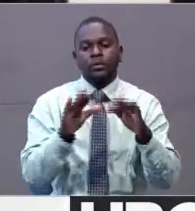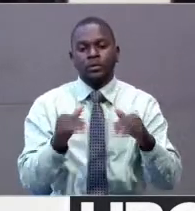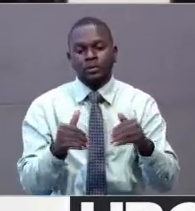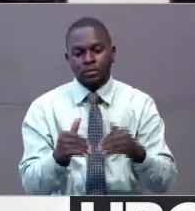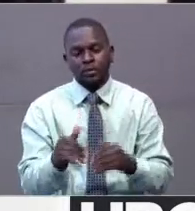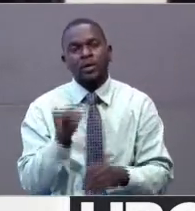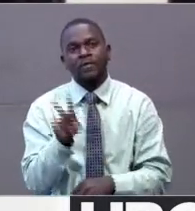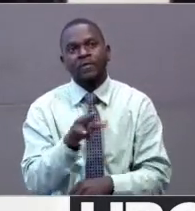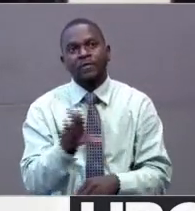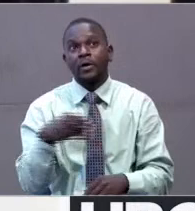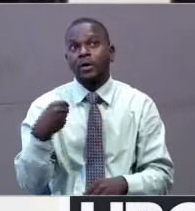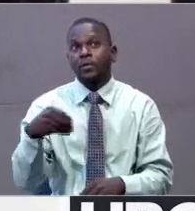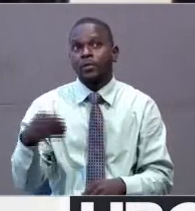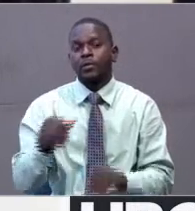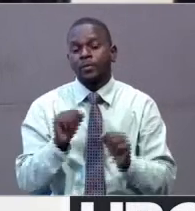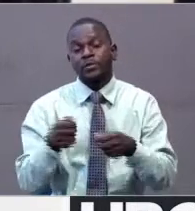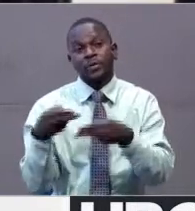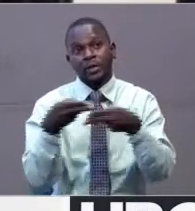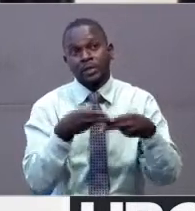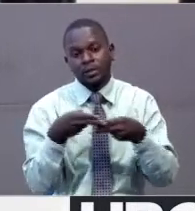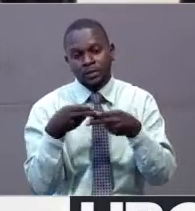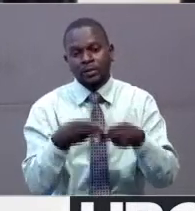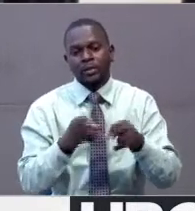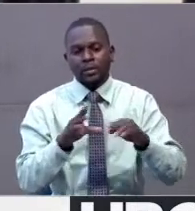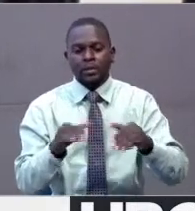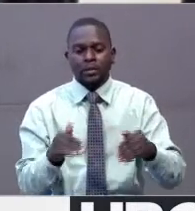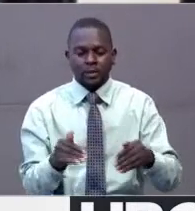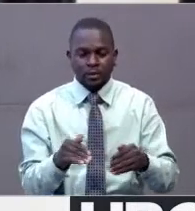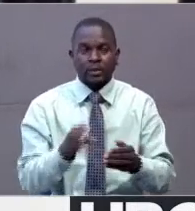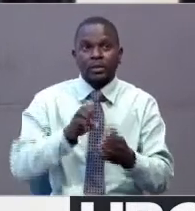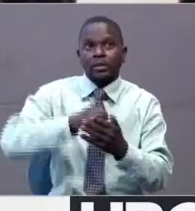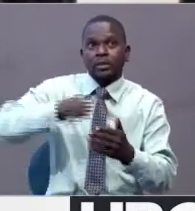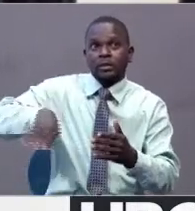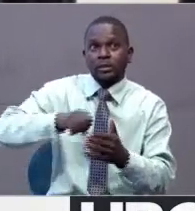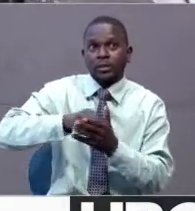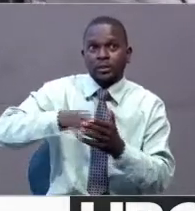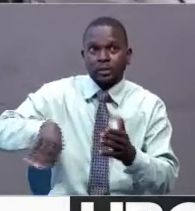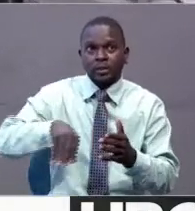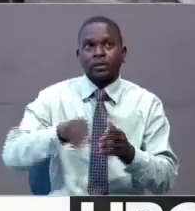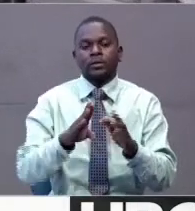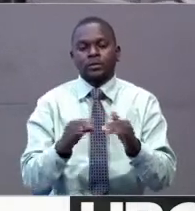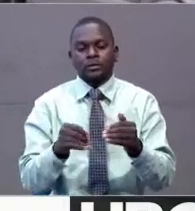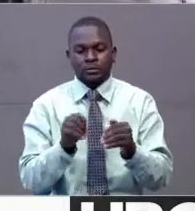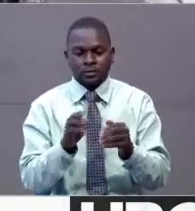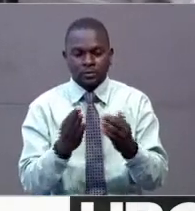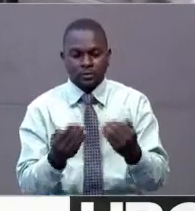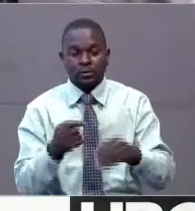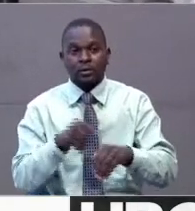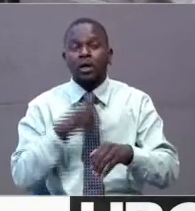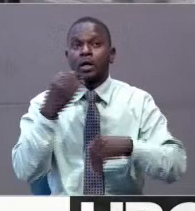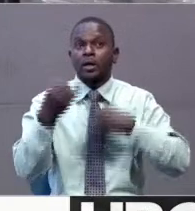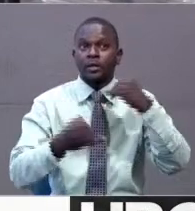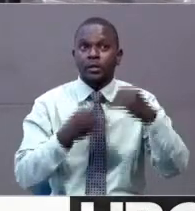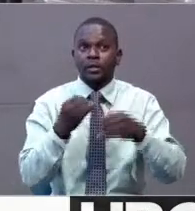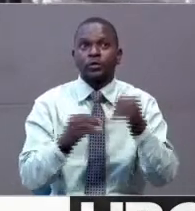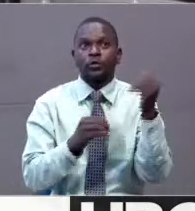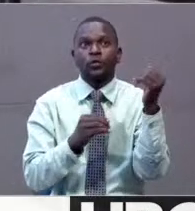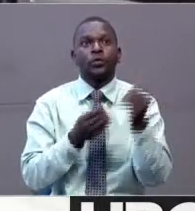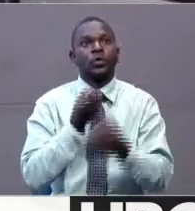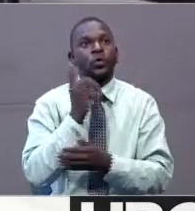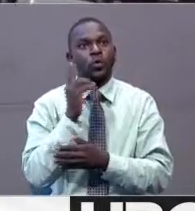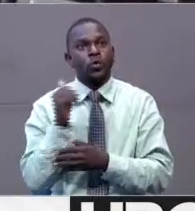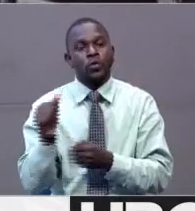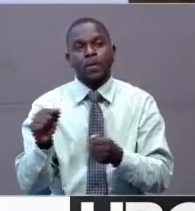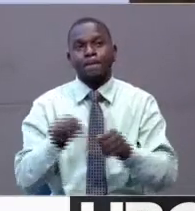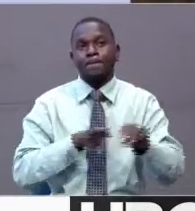other related materials to be careful on how they dispose of their waste. This was during the International Electronic Waste